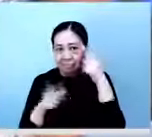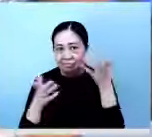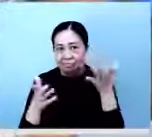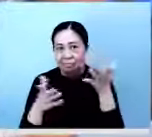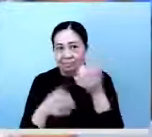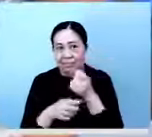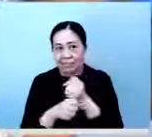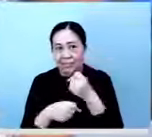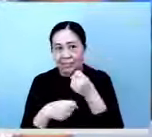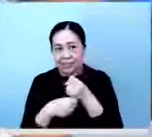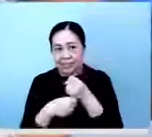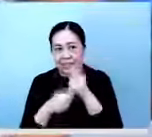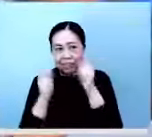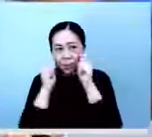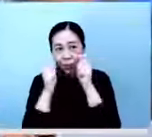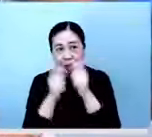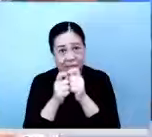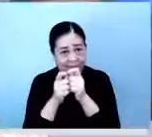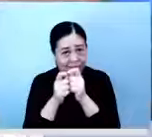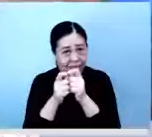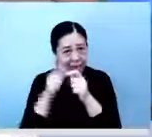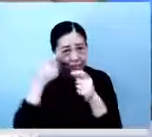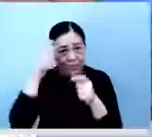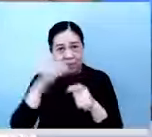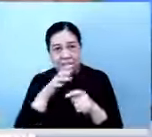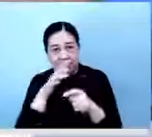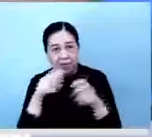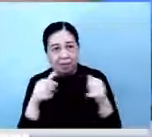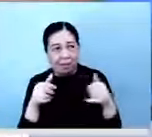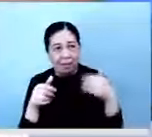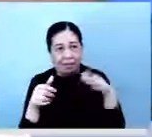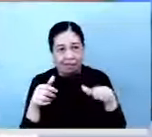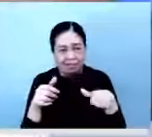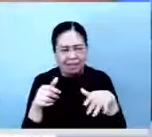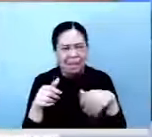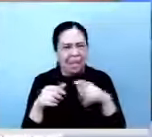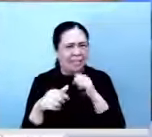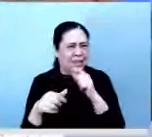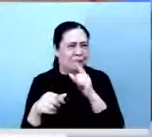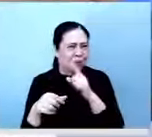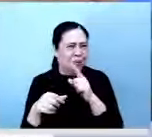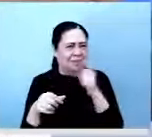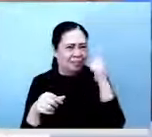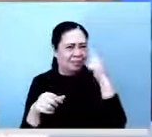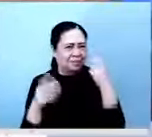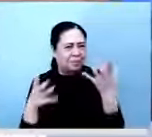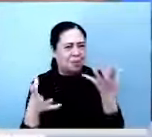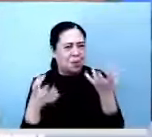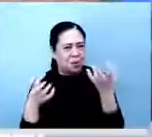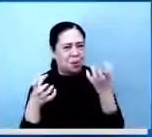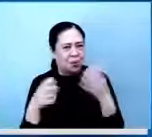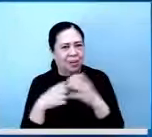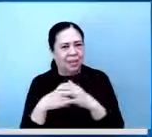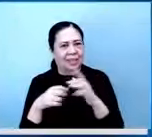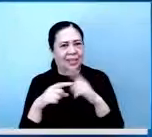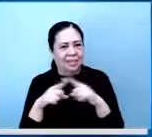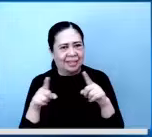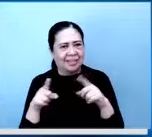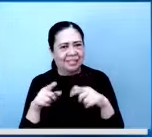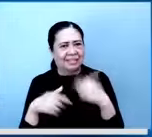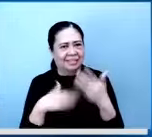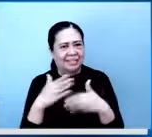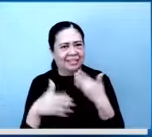making twinning outfits? I'm not yet sure, but I want to. I want to, but you know, it's on